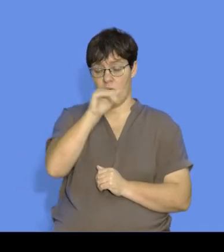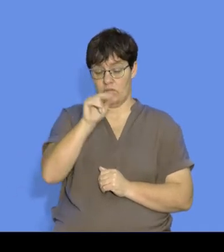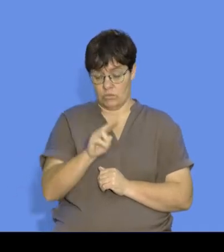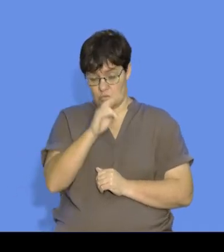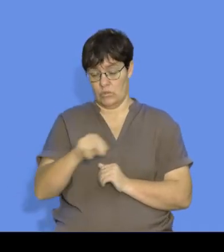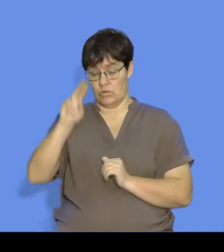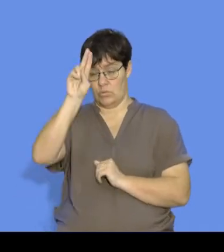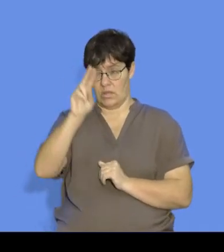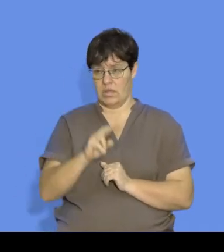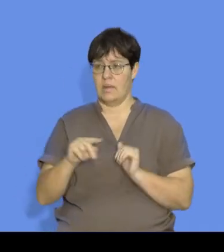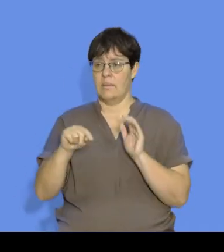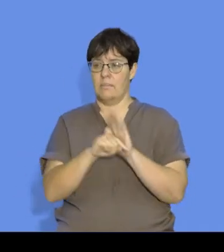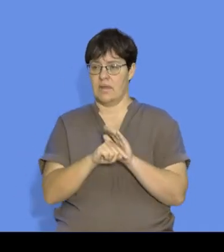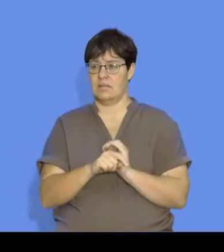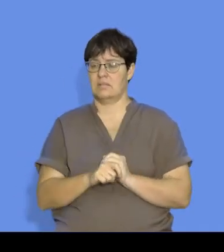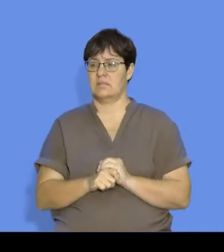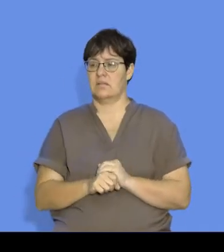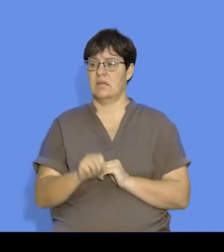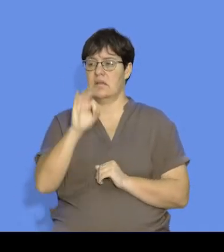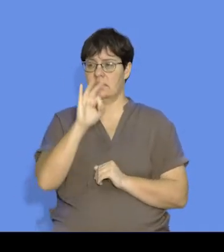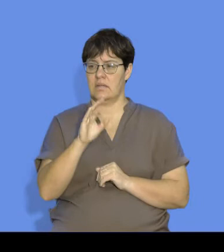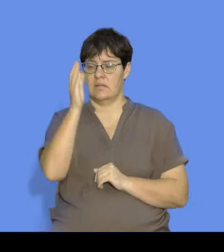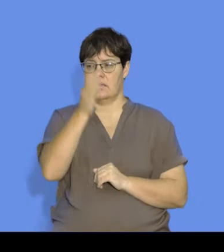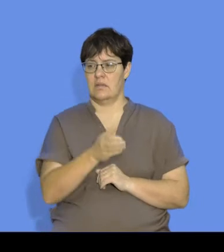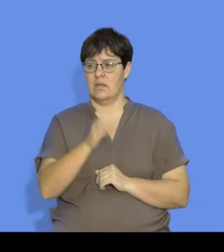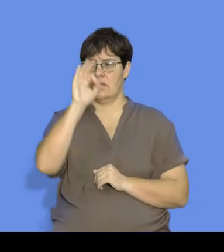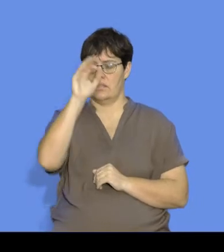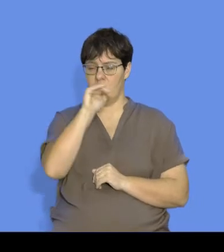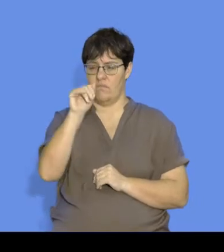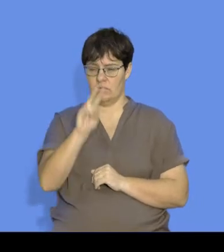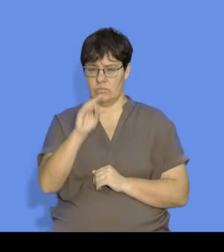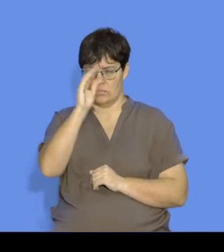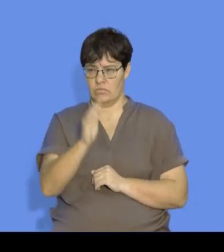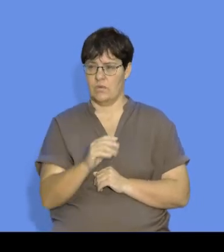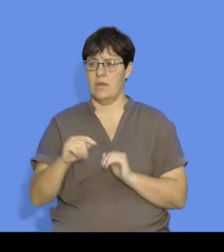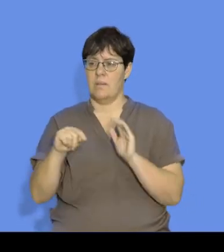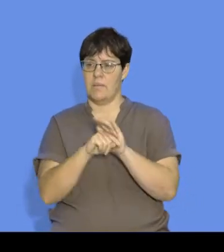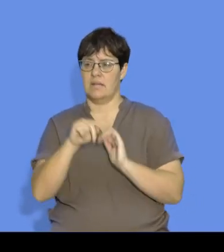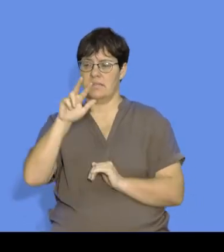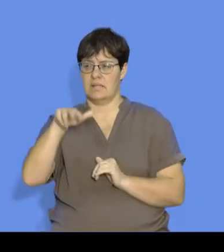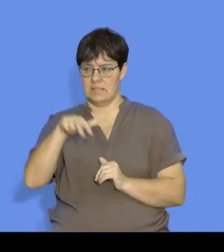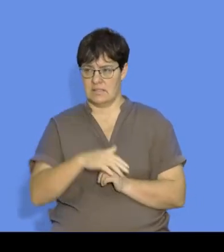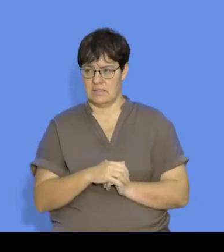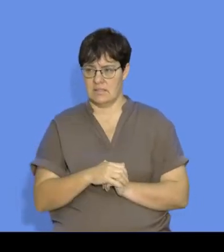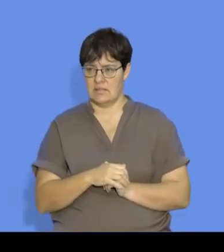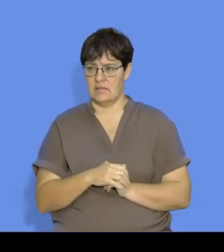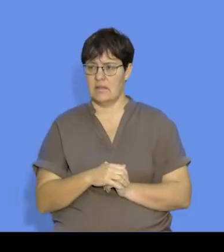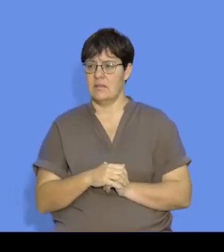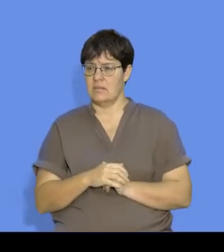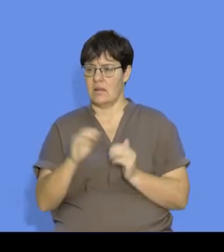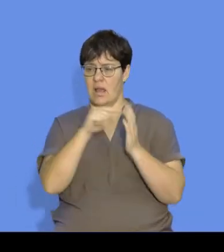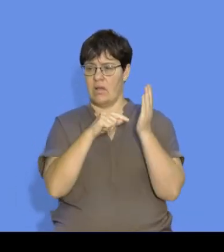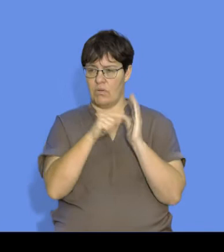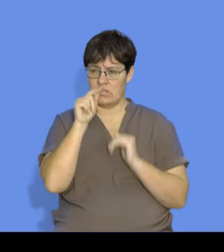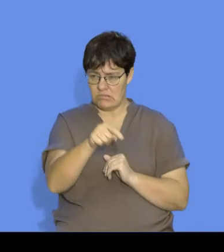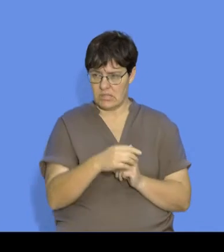all squared minus 3 into 3 over 2 minus 18. Then